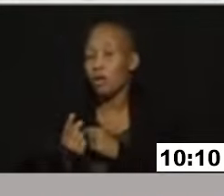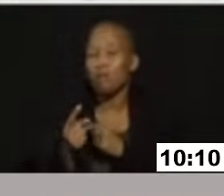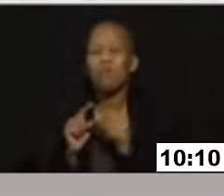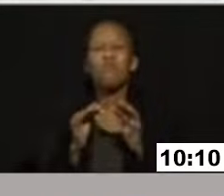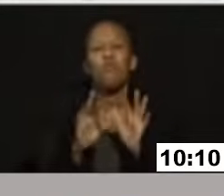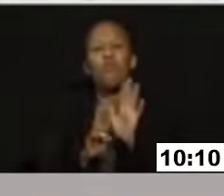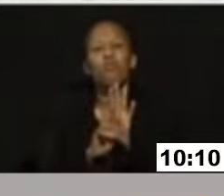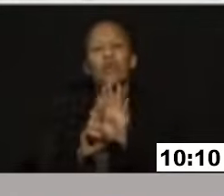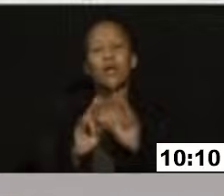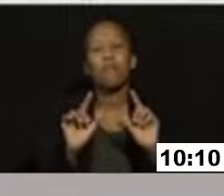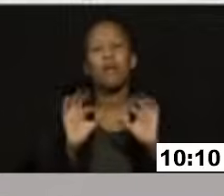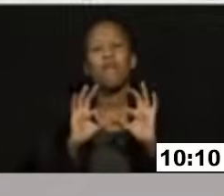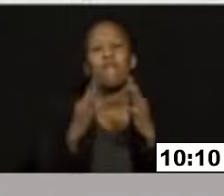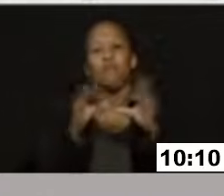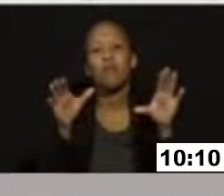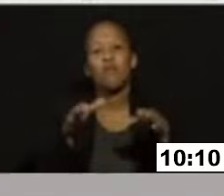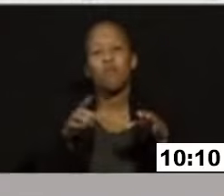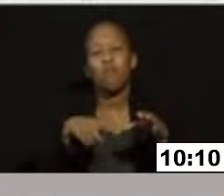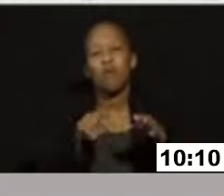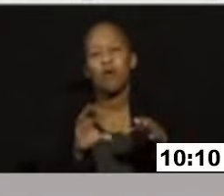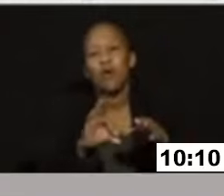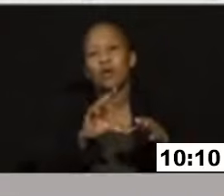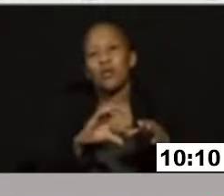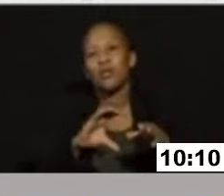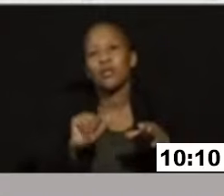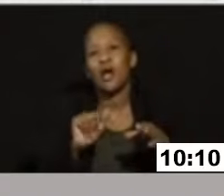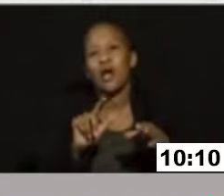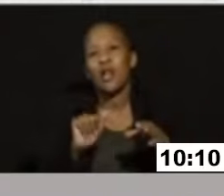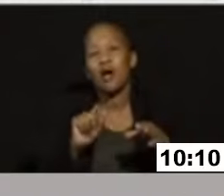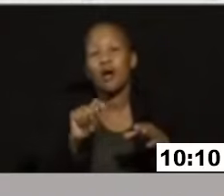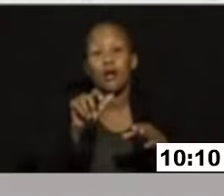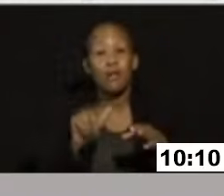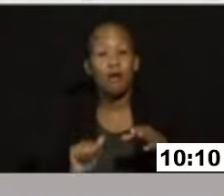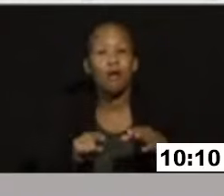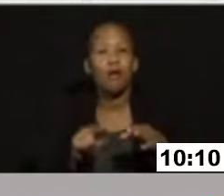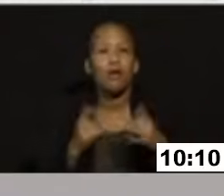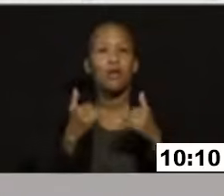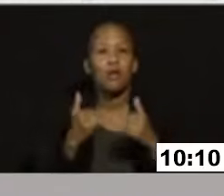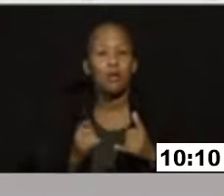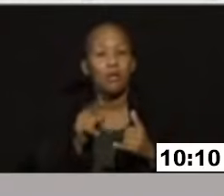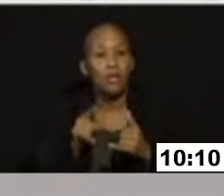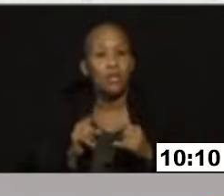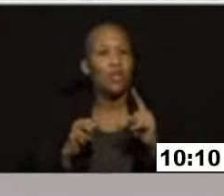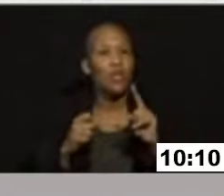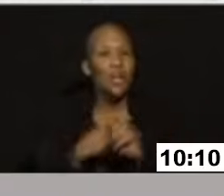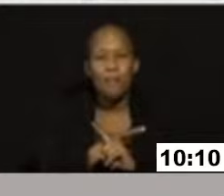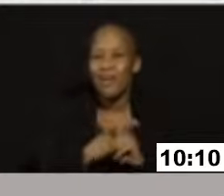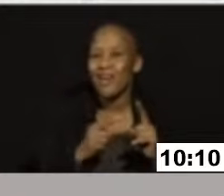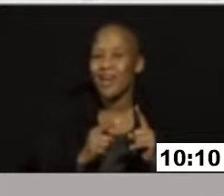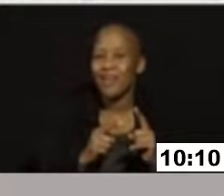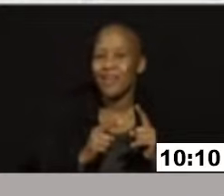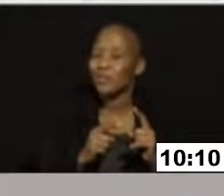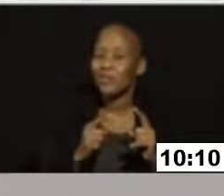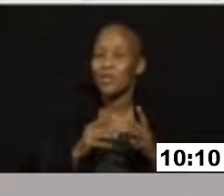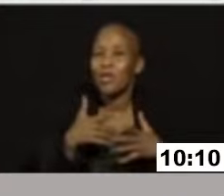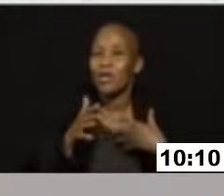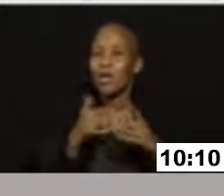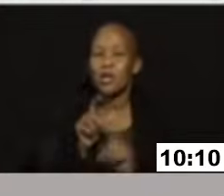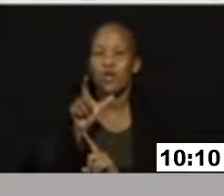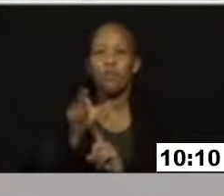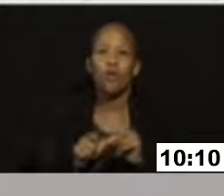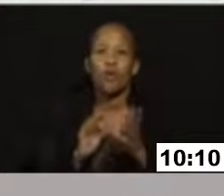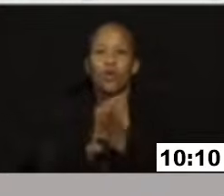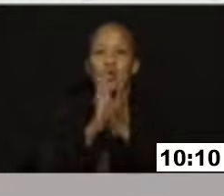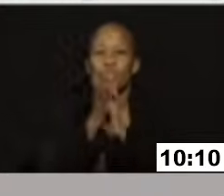Group. Mr. Ngcuka's statement does not implicate anybody, let alone